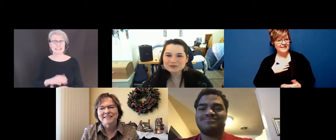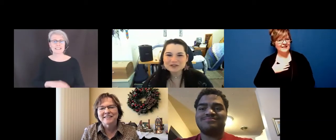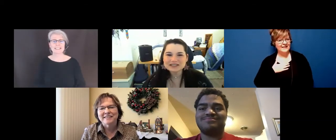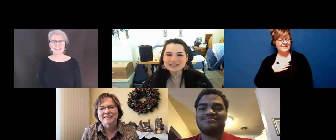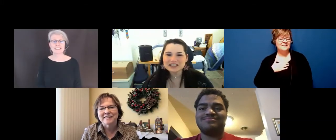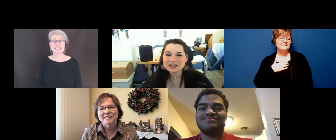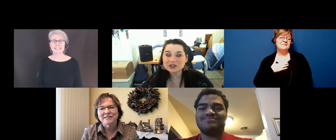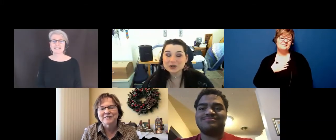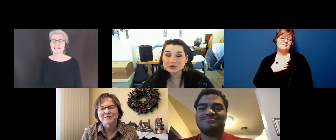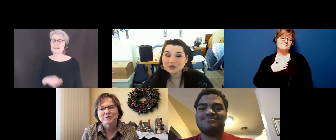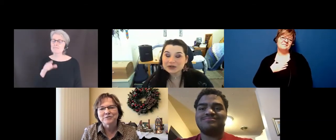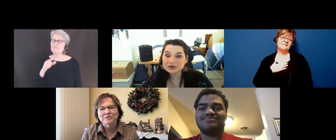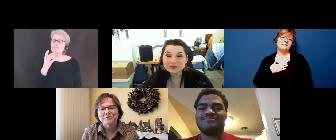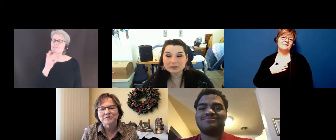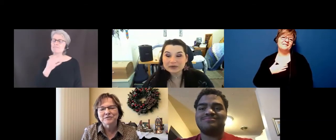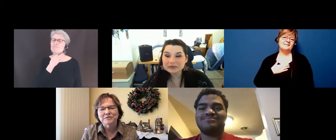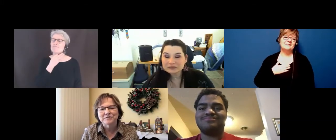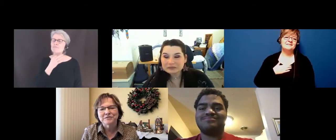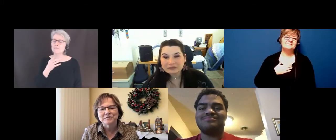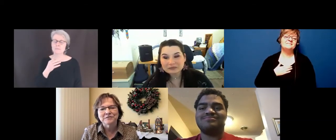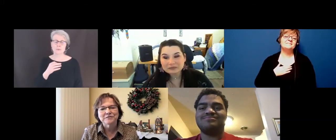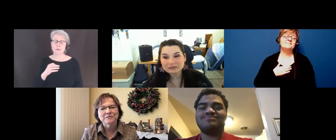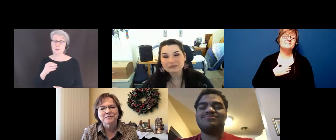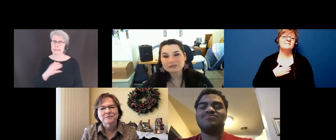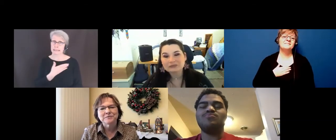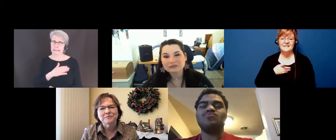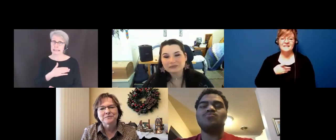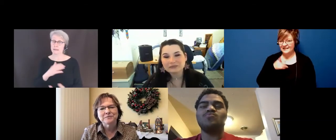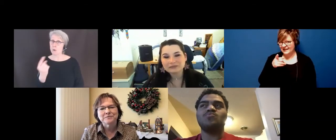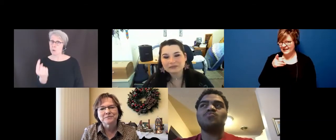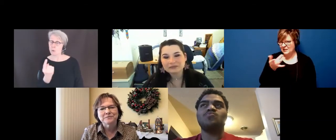Do you prefer singing alone or in a group?